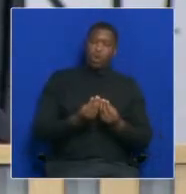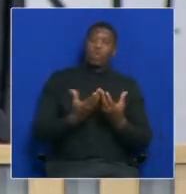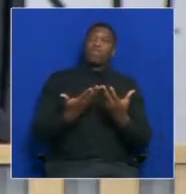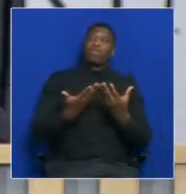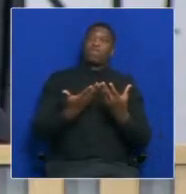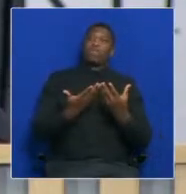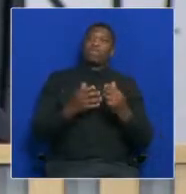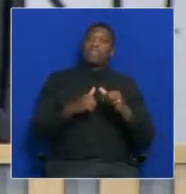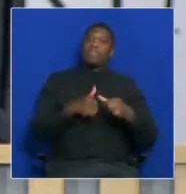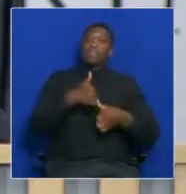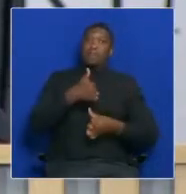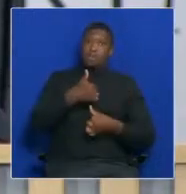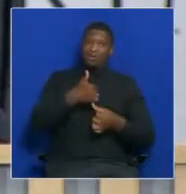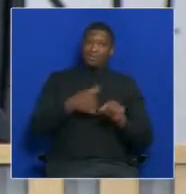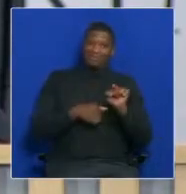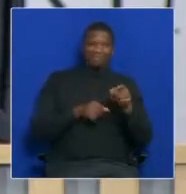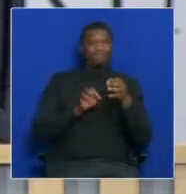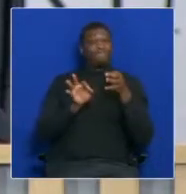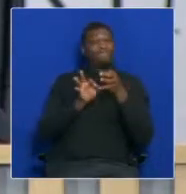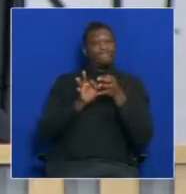explained to me.